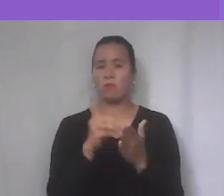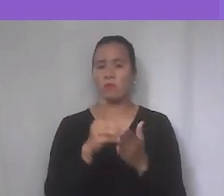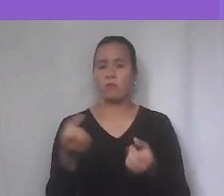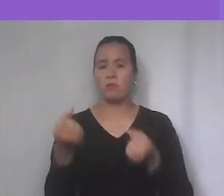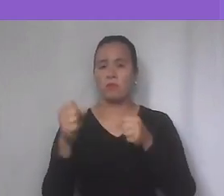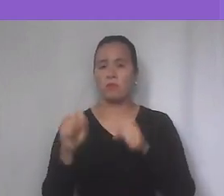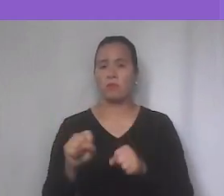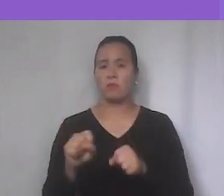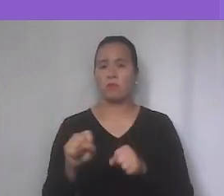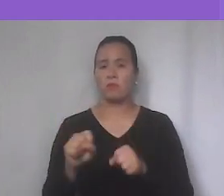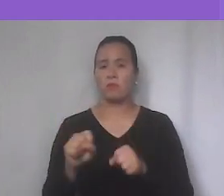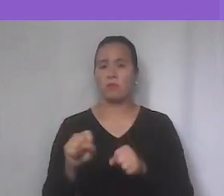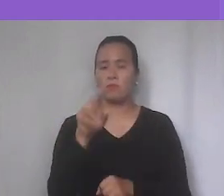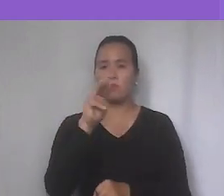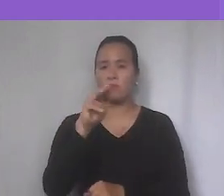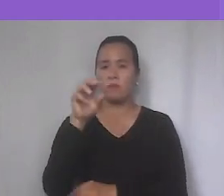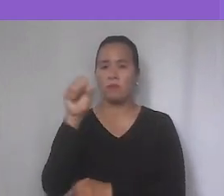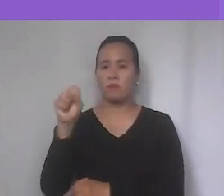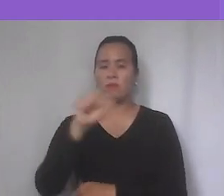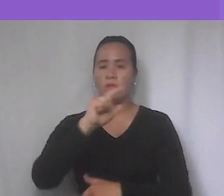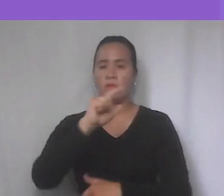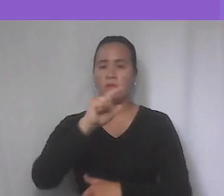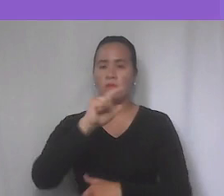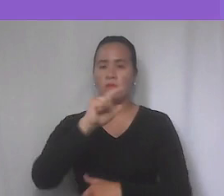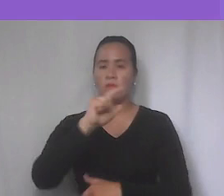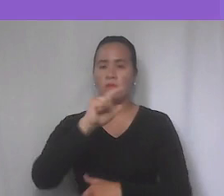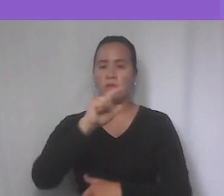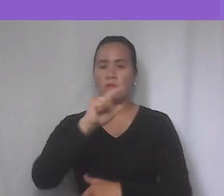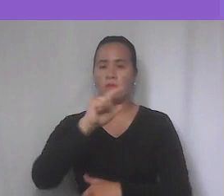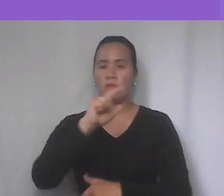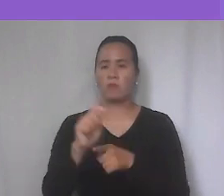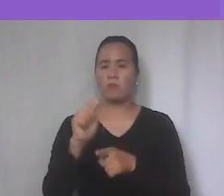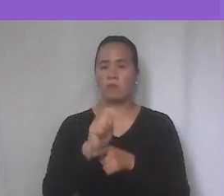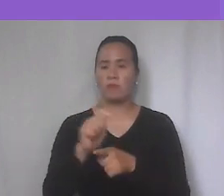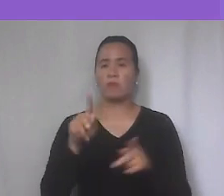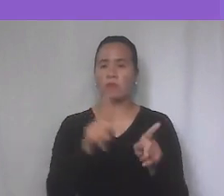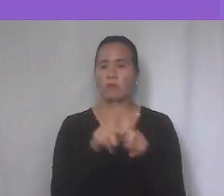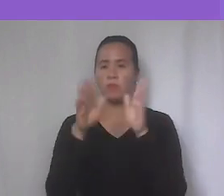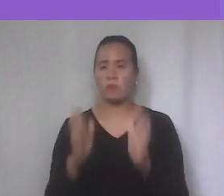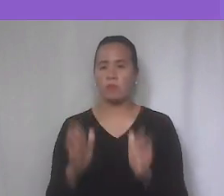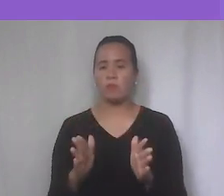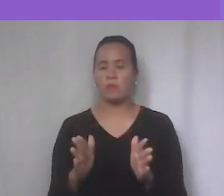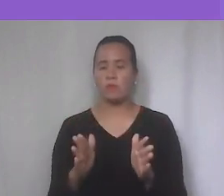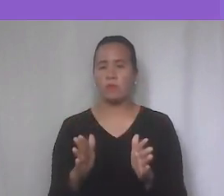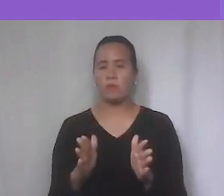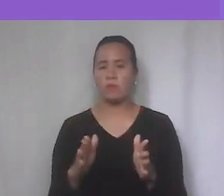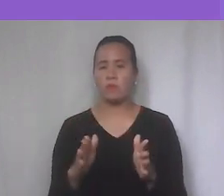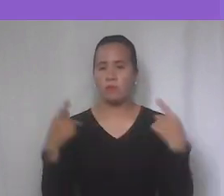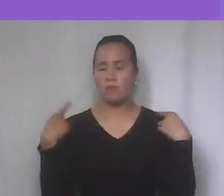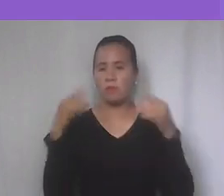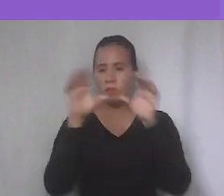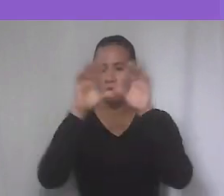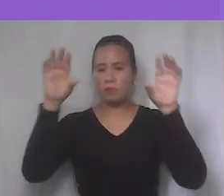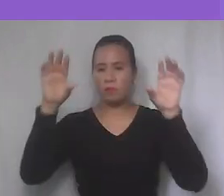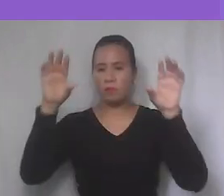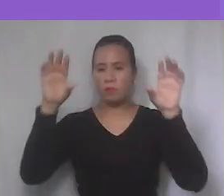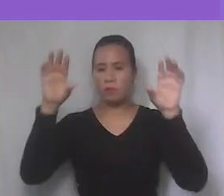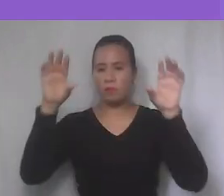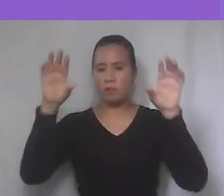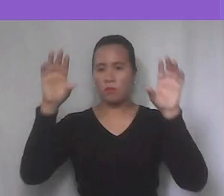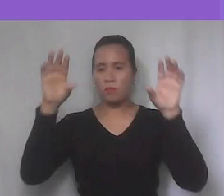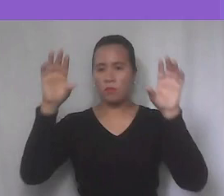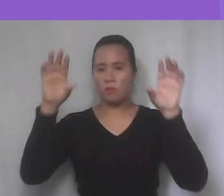senior trainer of LINE Learning Development Solutions, one of the Microsoft Global Training Partners. She